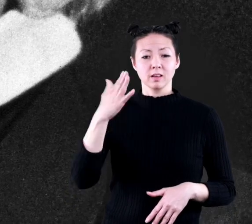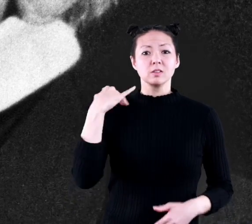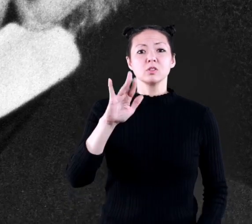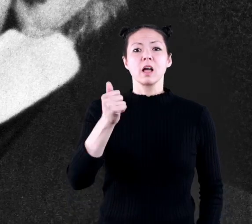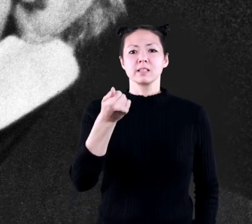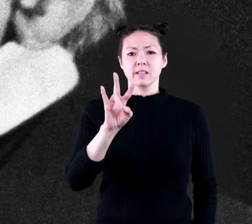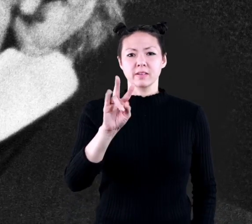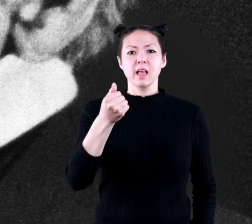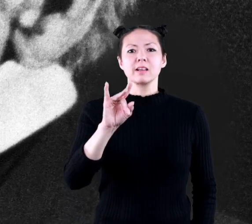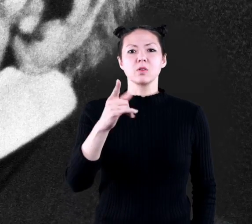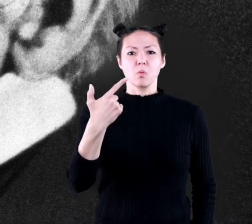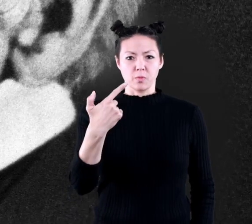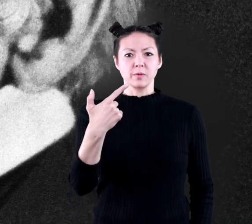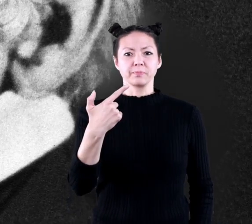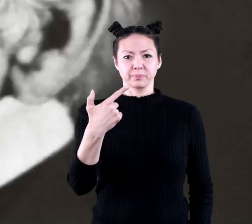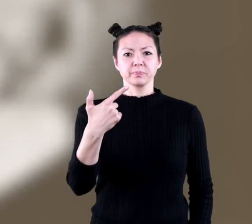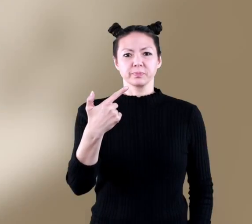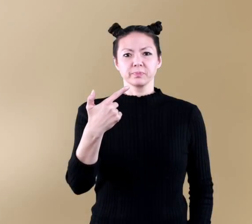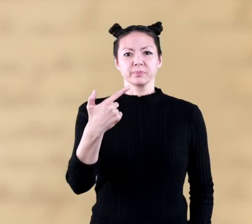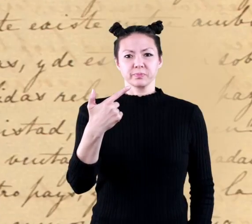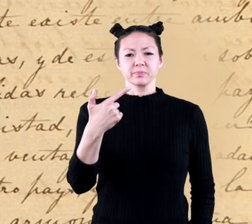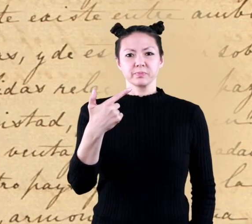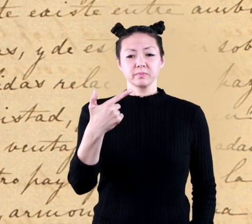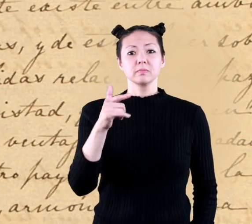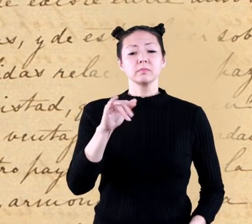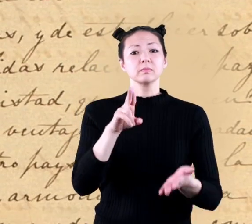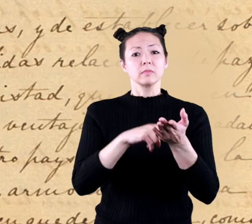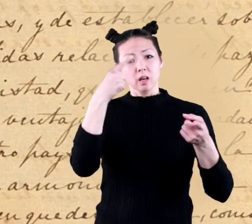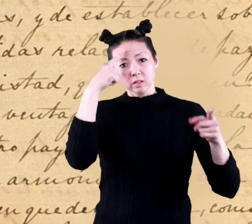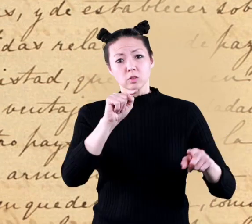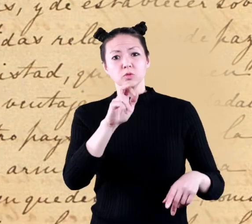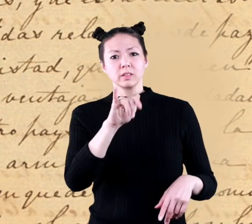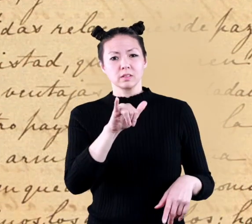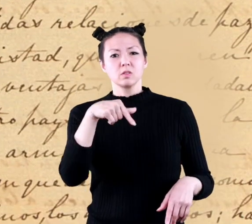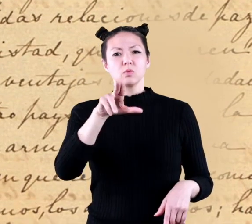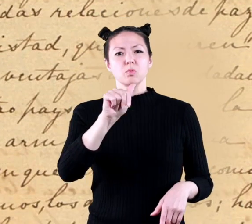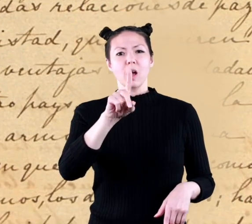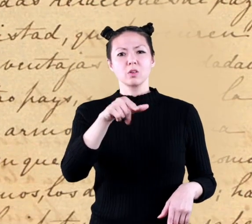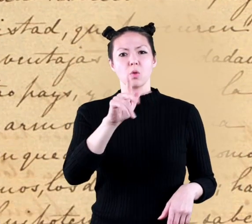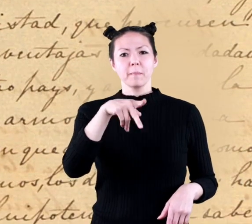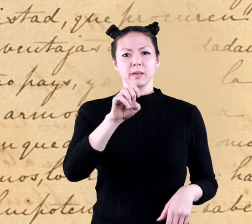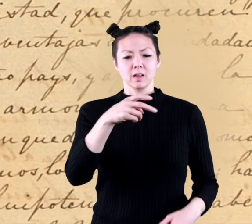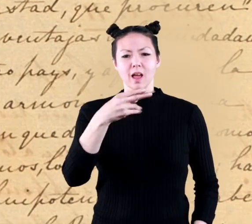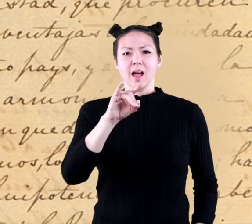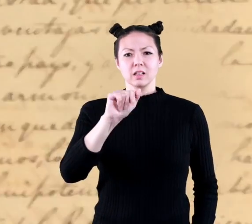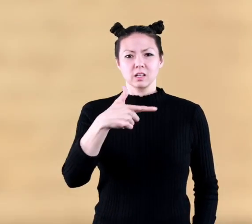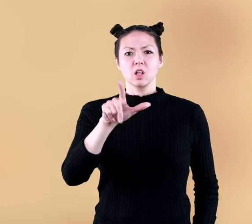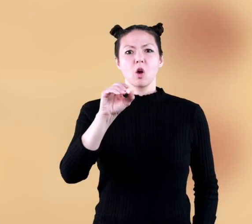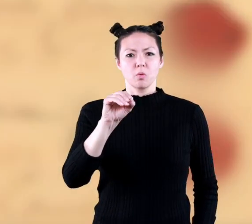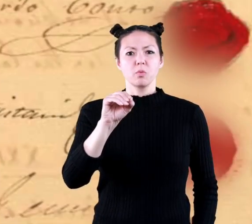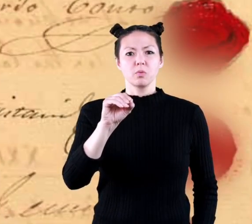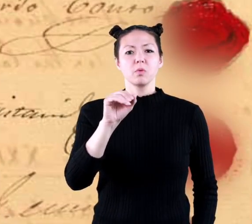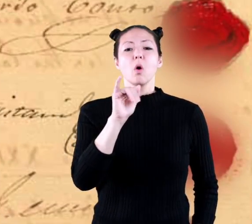on July 17, 1821. The signed Treaty of Guadalupe